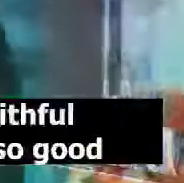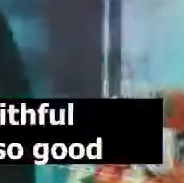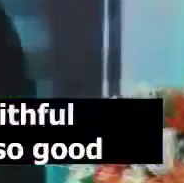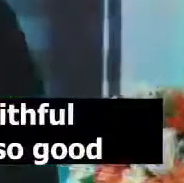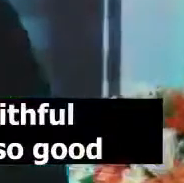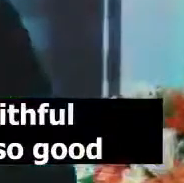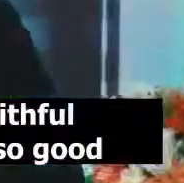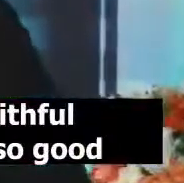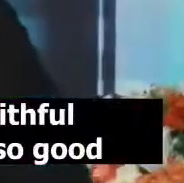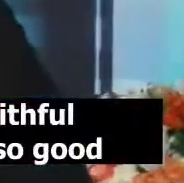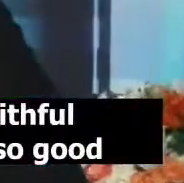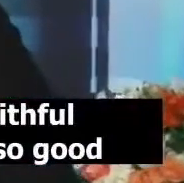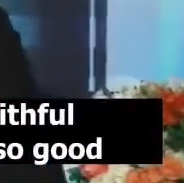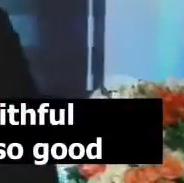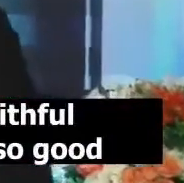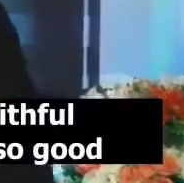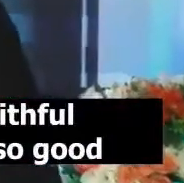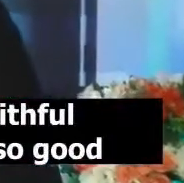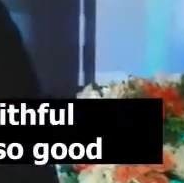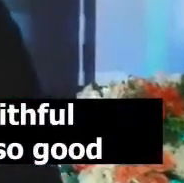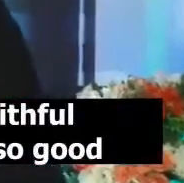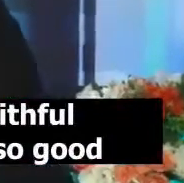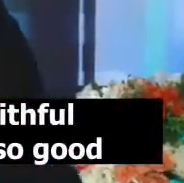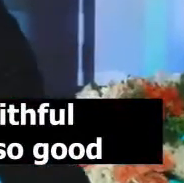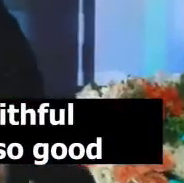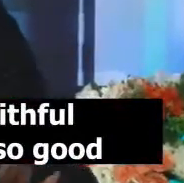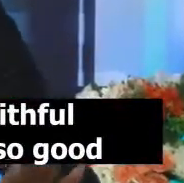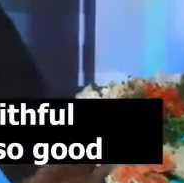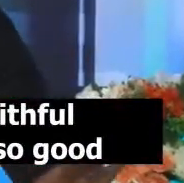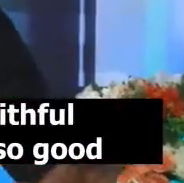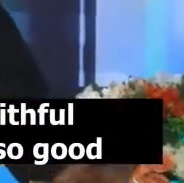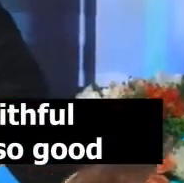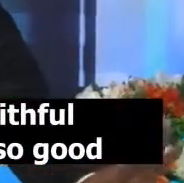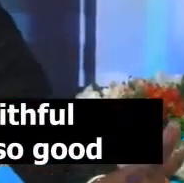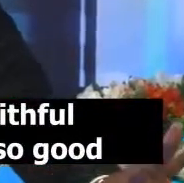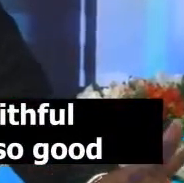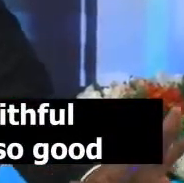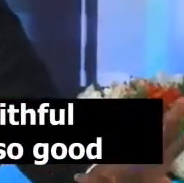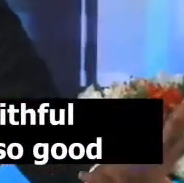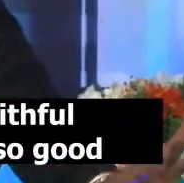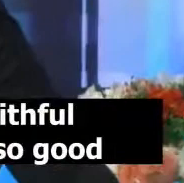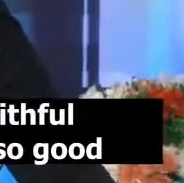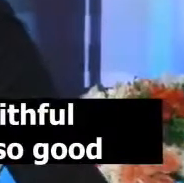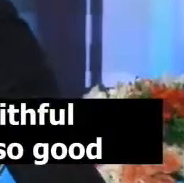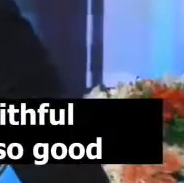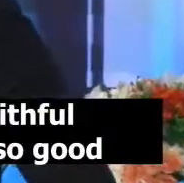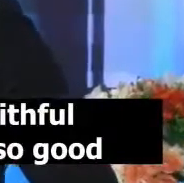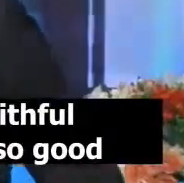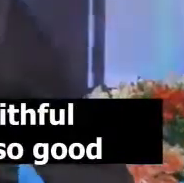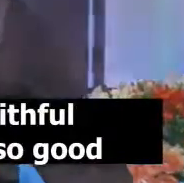God. All my life you have been faithful.